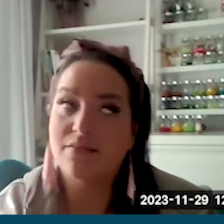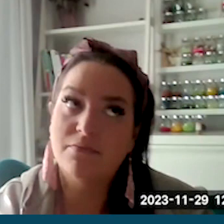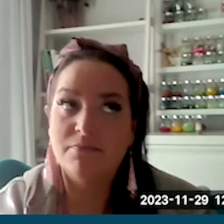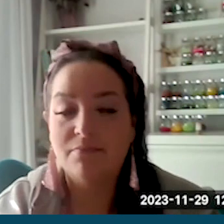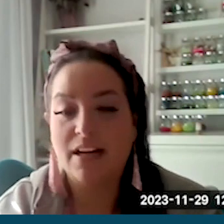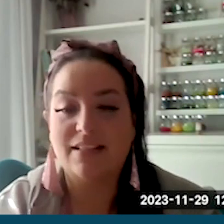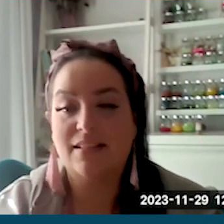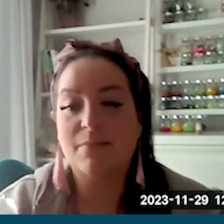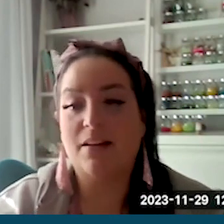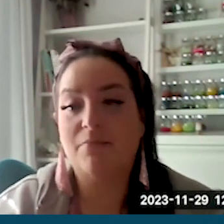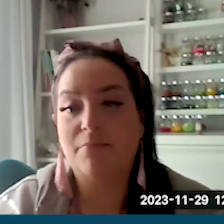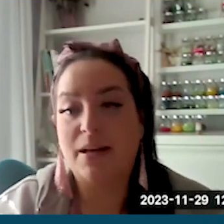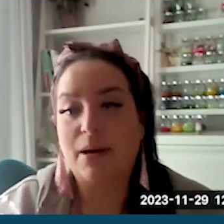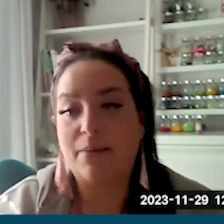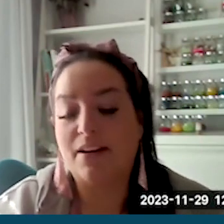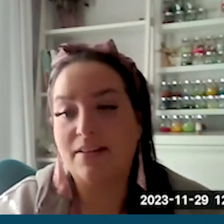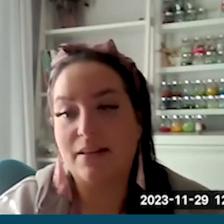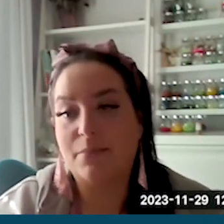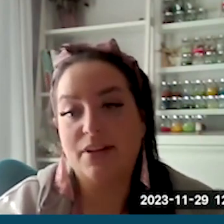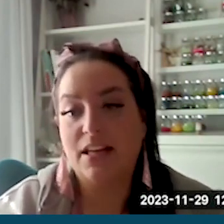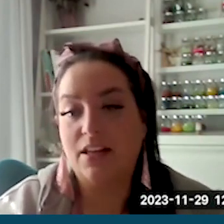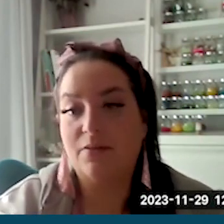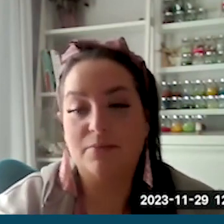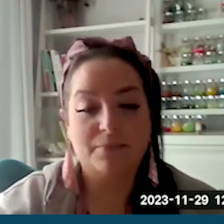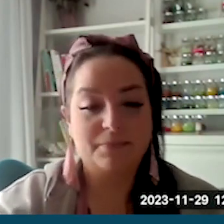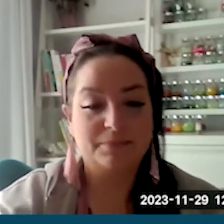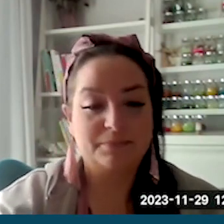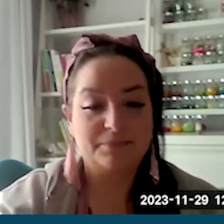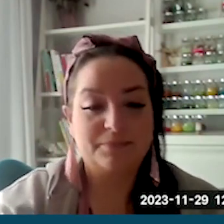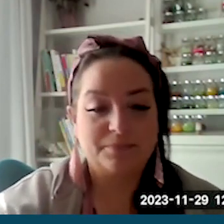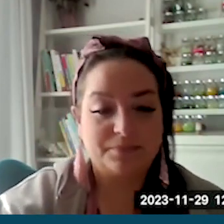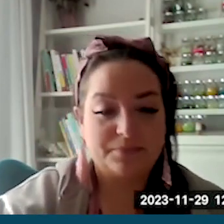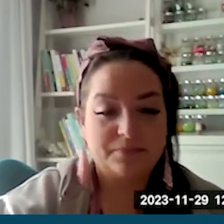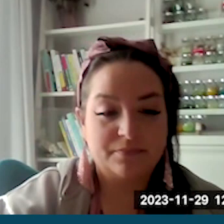So I guess that's my primary example. Thank you.